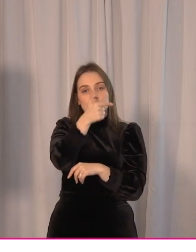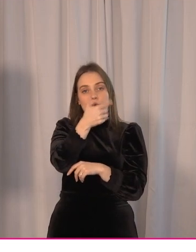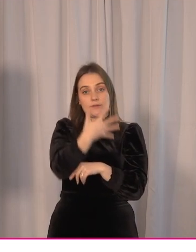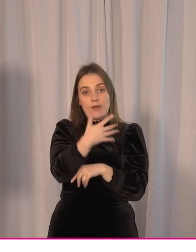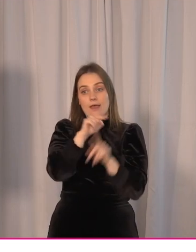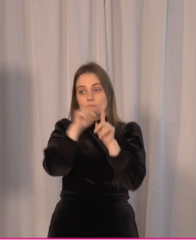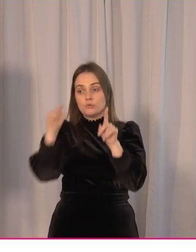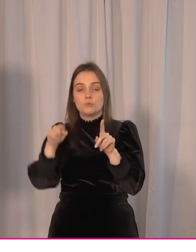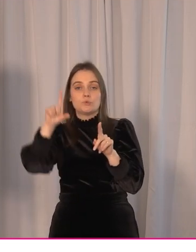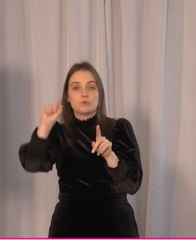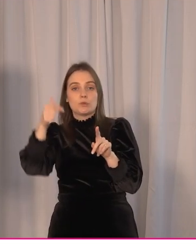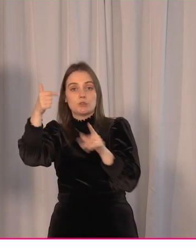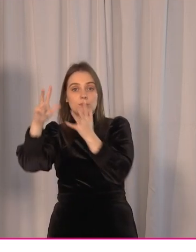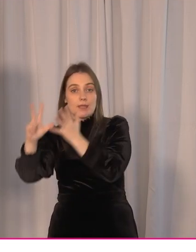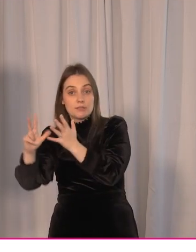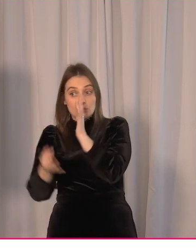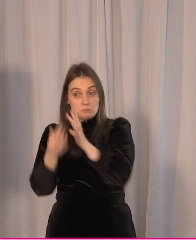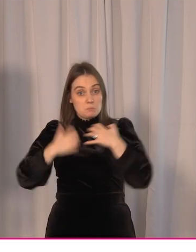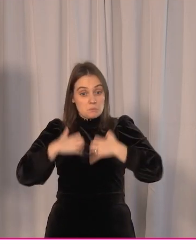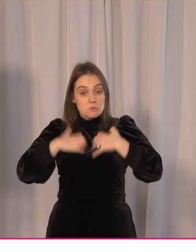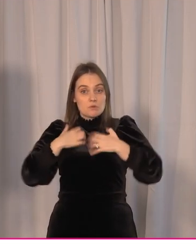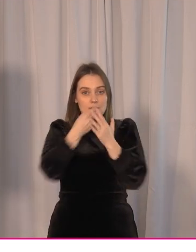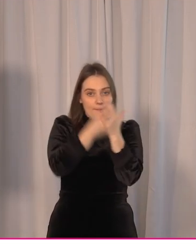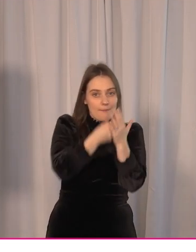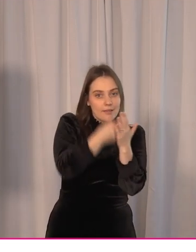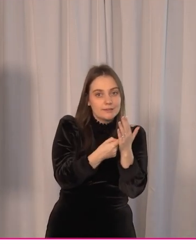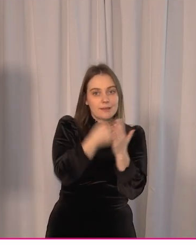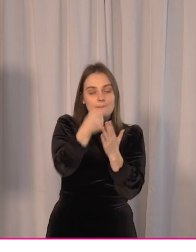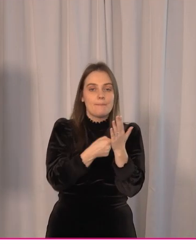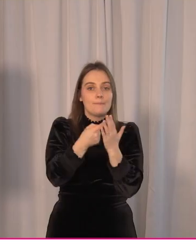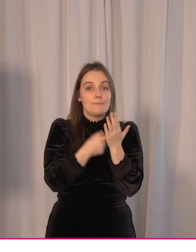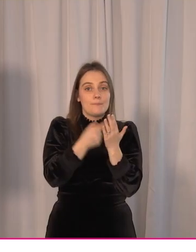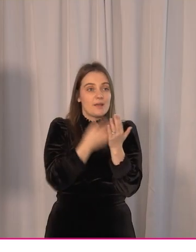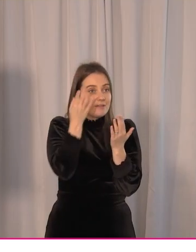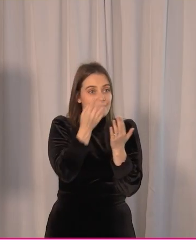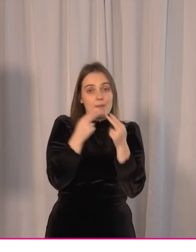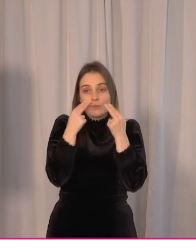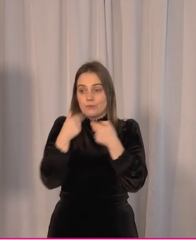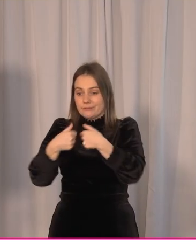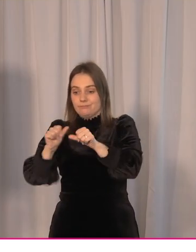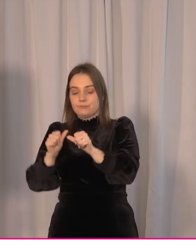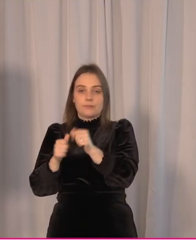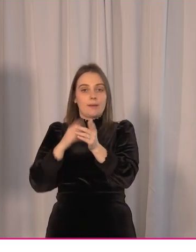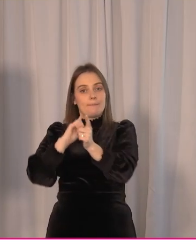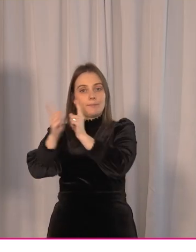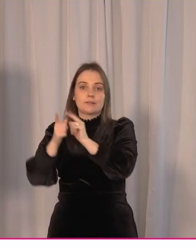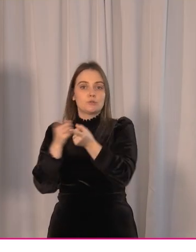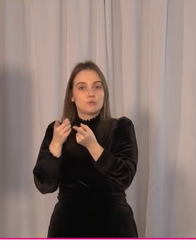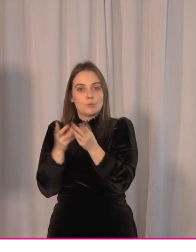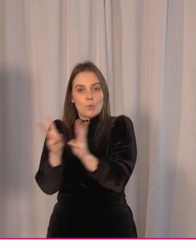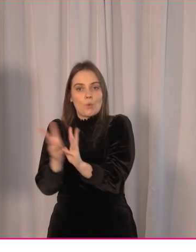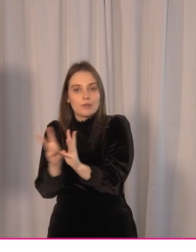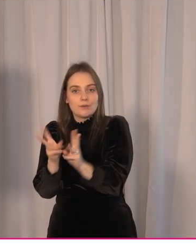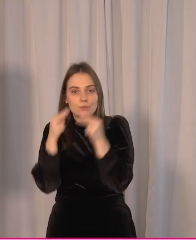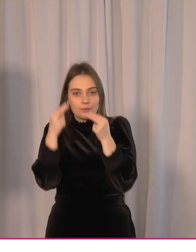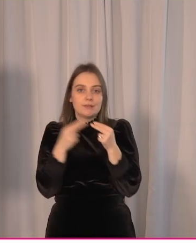2028. So for anyone in the room who's really interested in policy, policy is only as good as its implementation. And unless you have explicit action